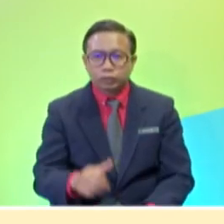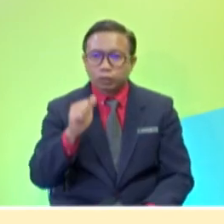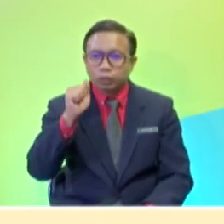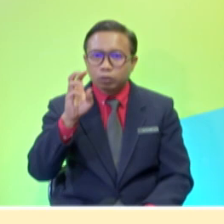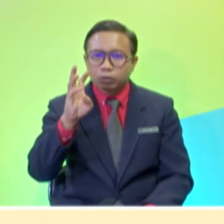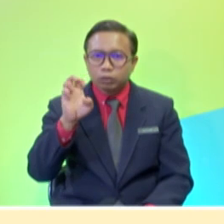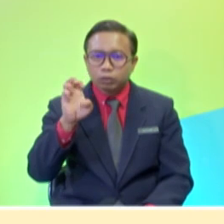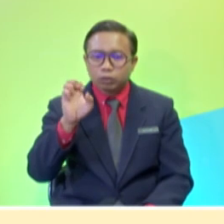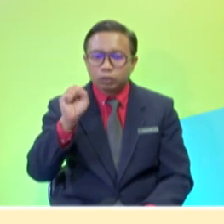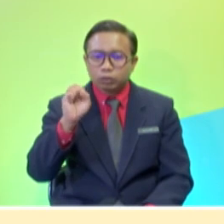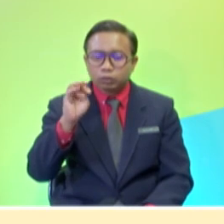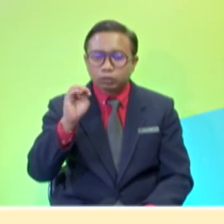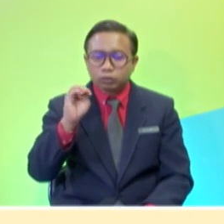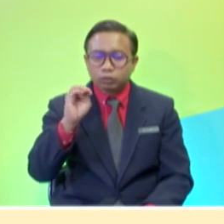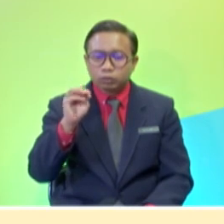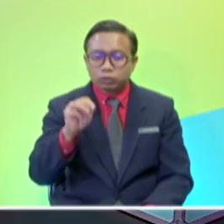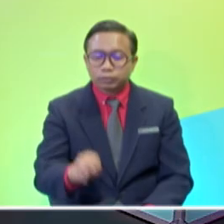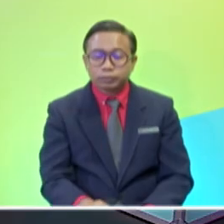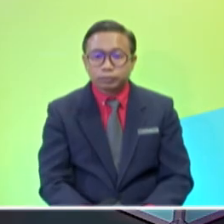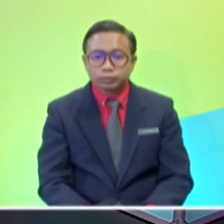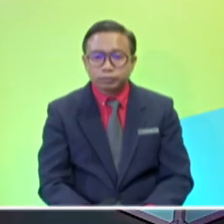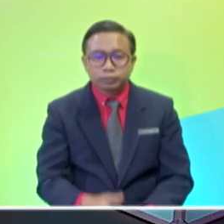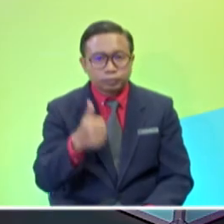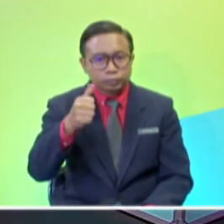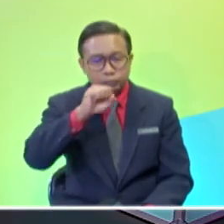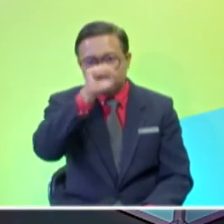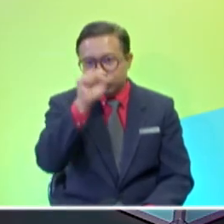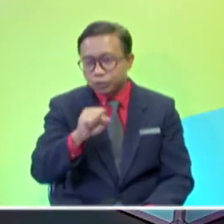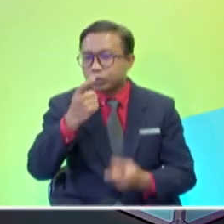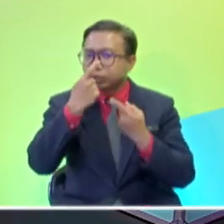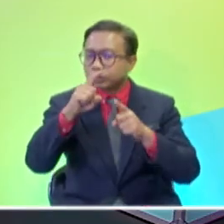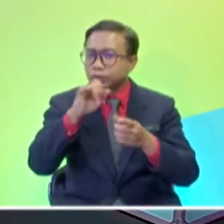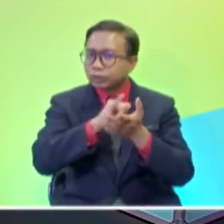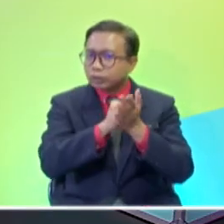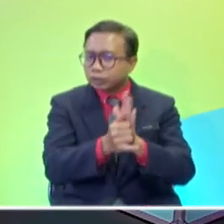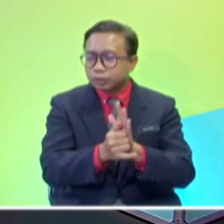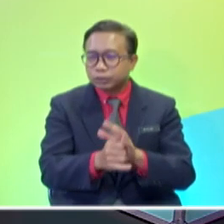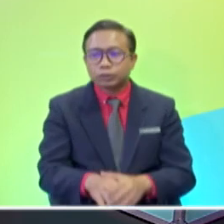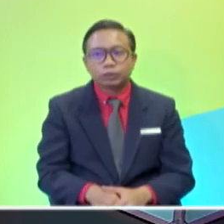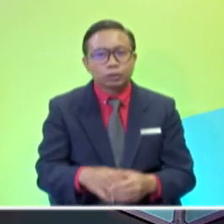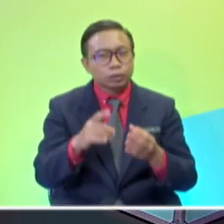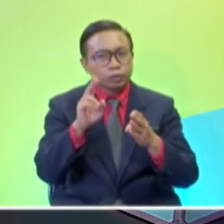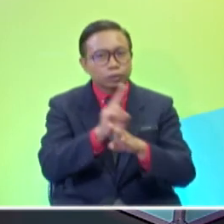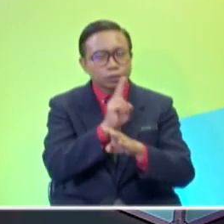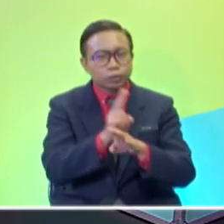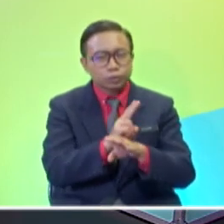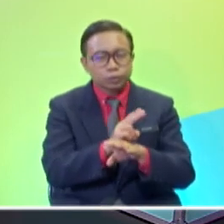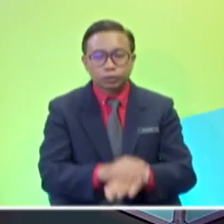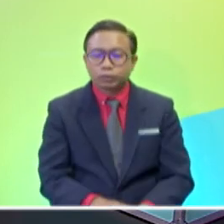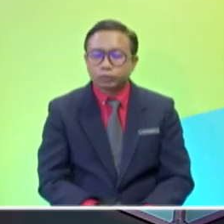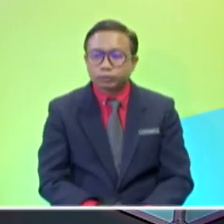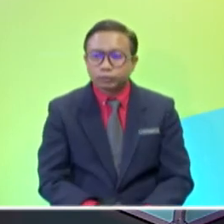pupils that I have, Miss Shafika. Uma, just a quick question. For the answers for this, it's fine if you use synonyms for them, is